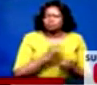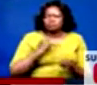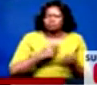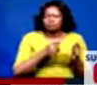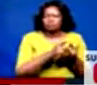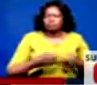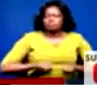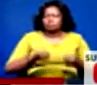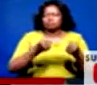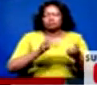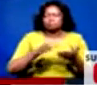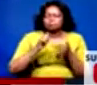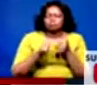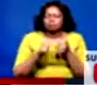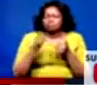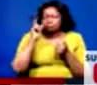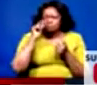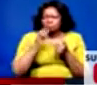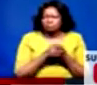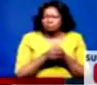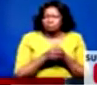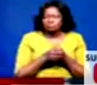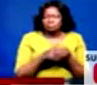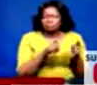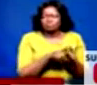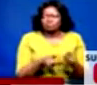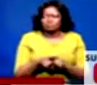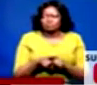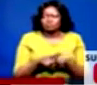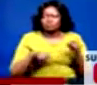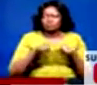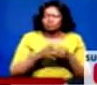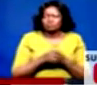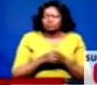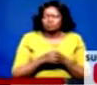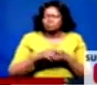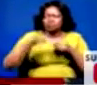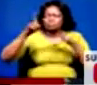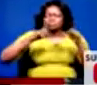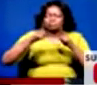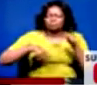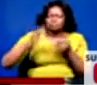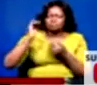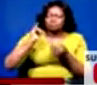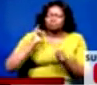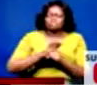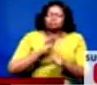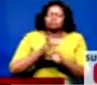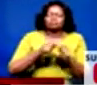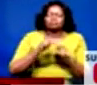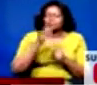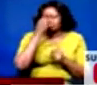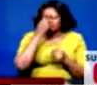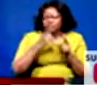hustlers, especially here in Mombasa, and also in terms of tourism we are expecting a lot from him. So